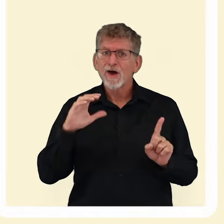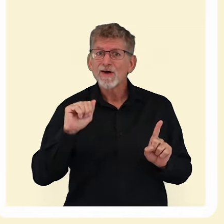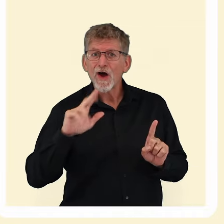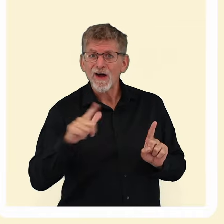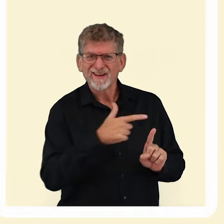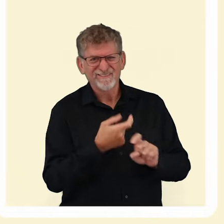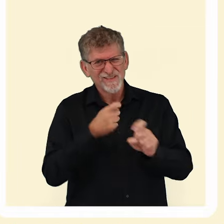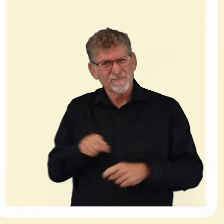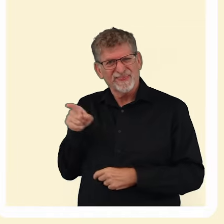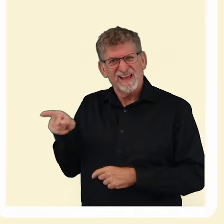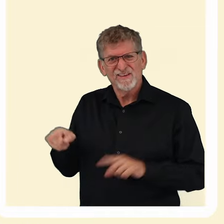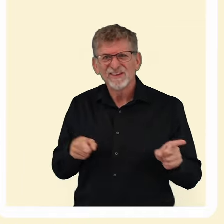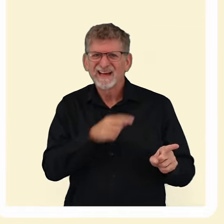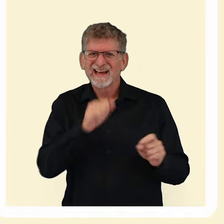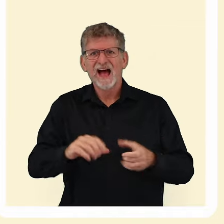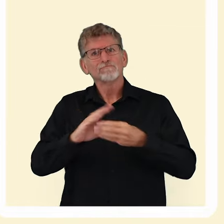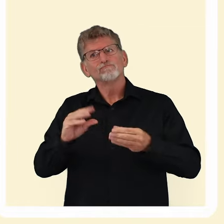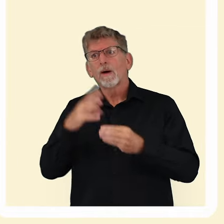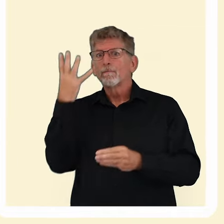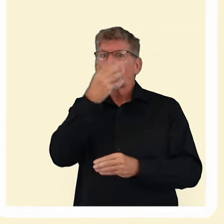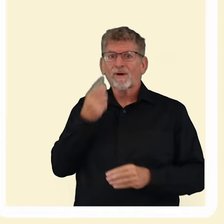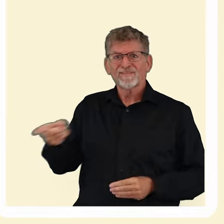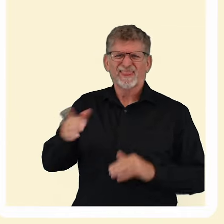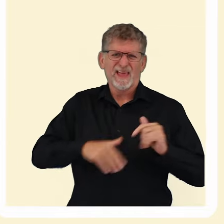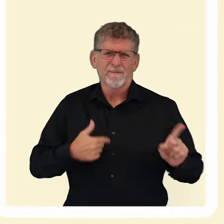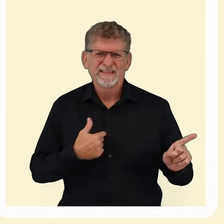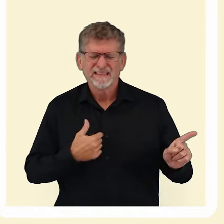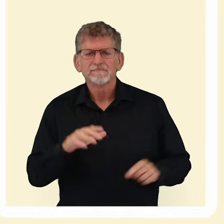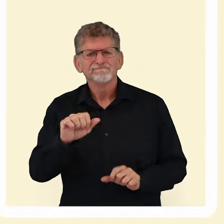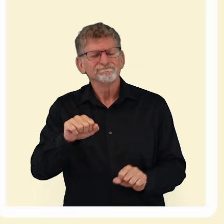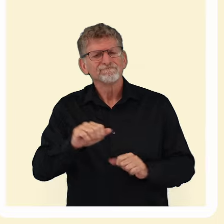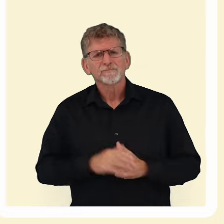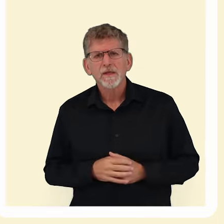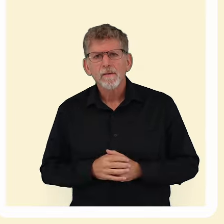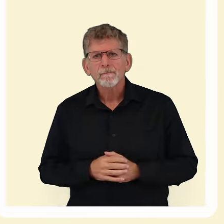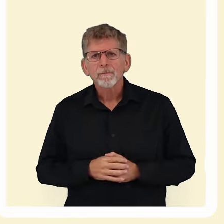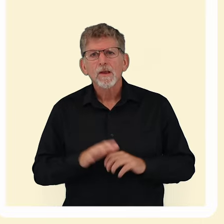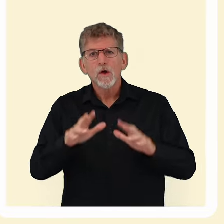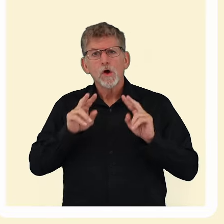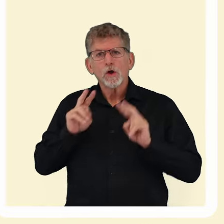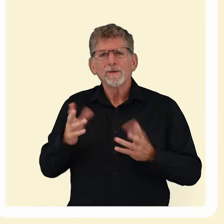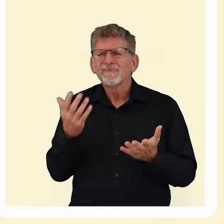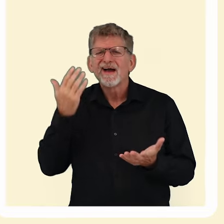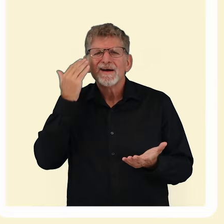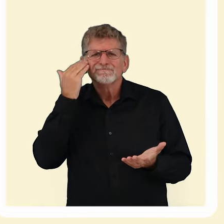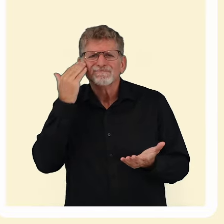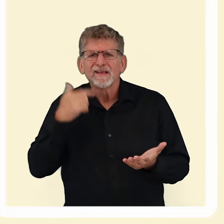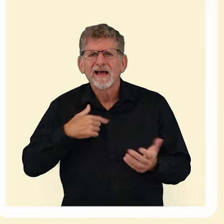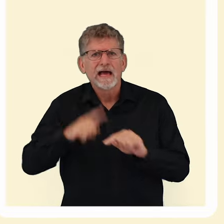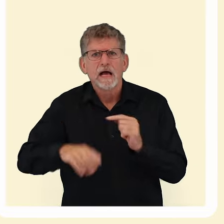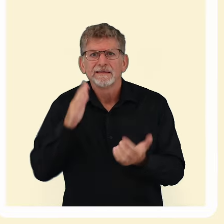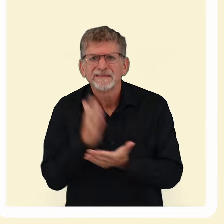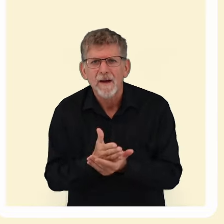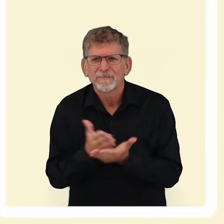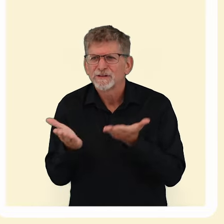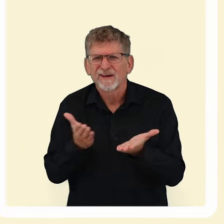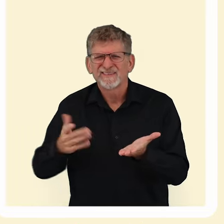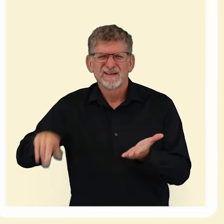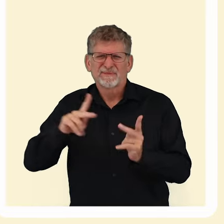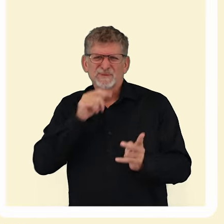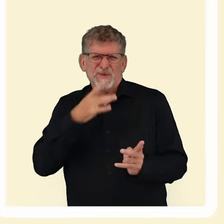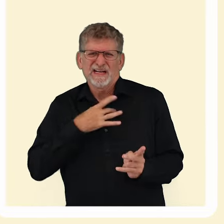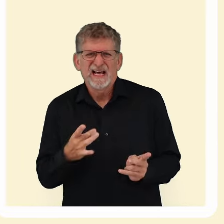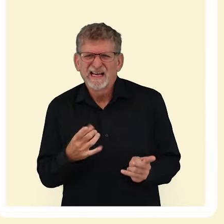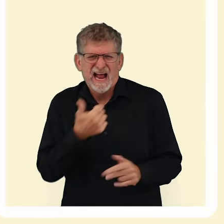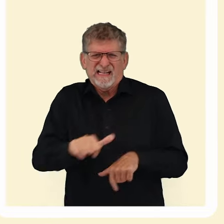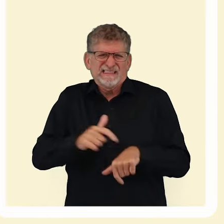can. Look, we don't like to stop services at any time for any Canadians, right? We had to stop